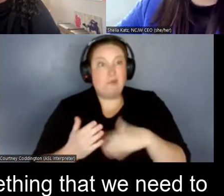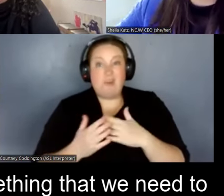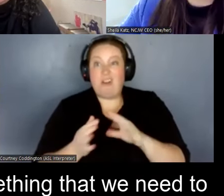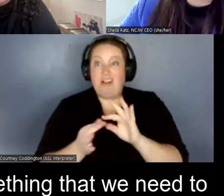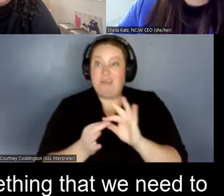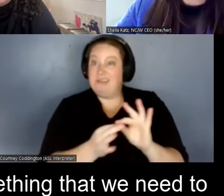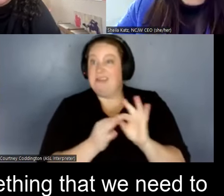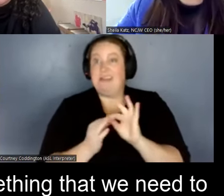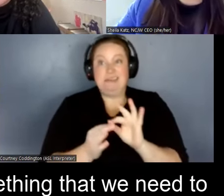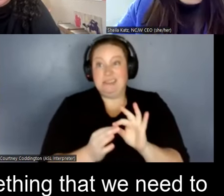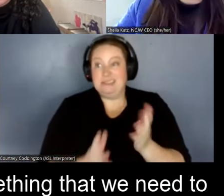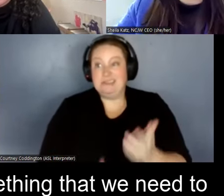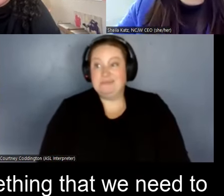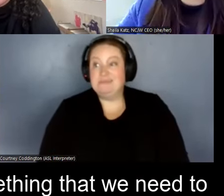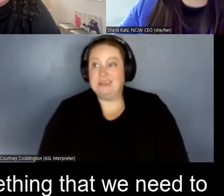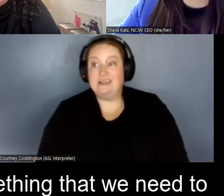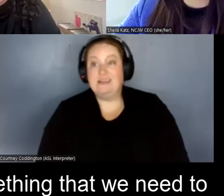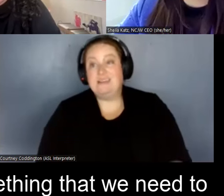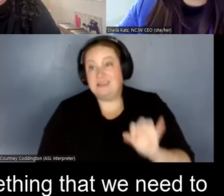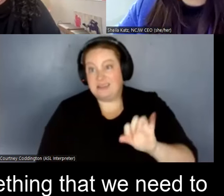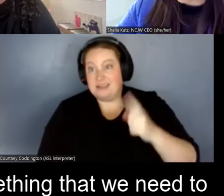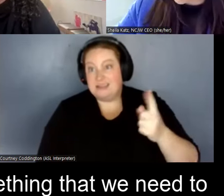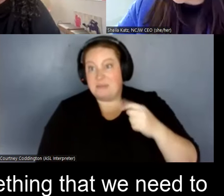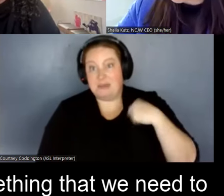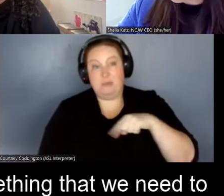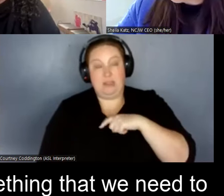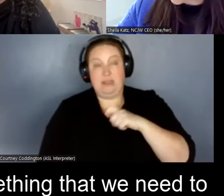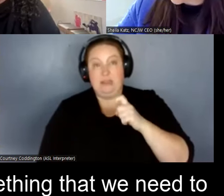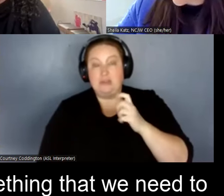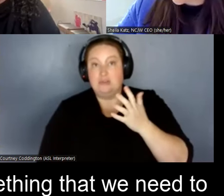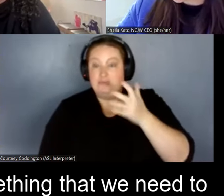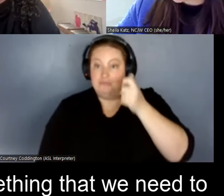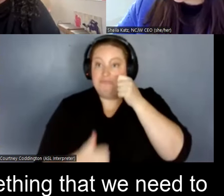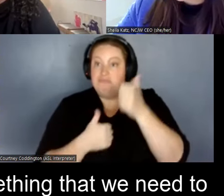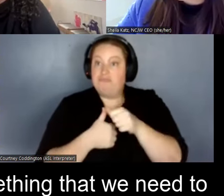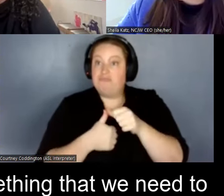that's something that we need to hold on to,